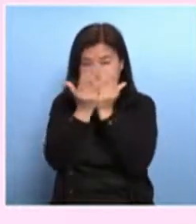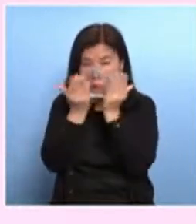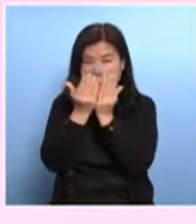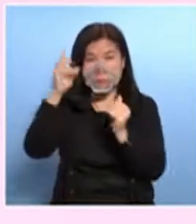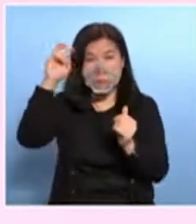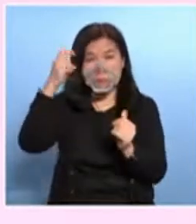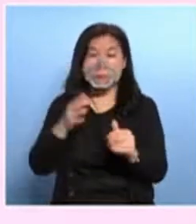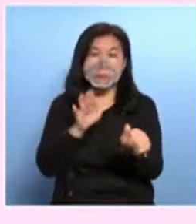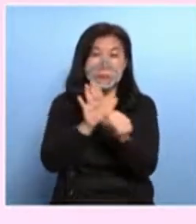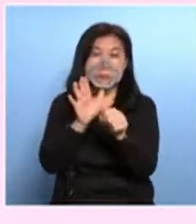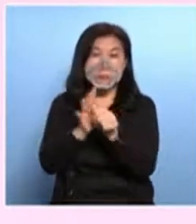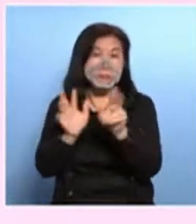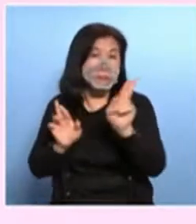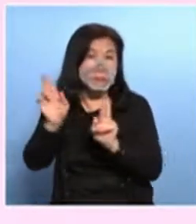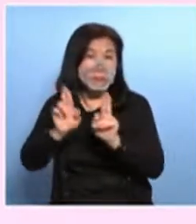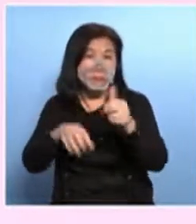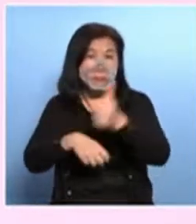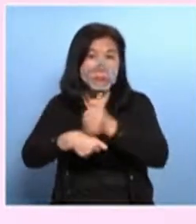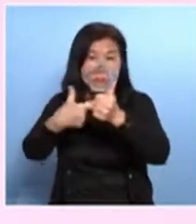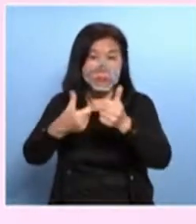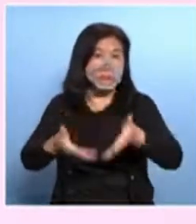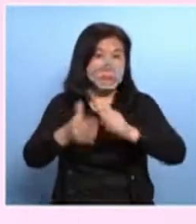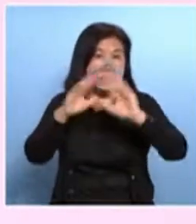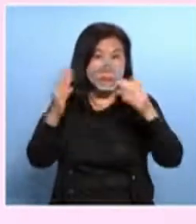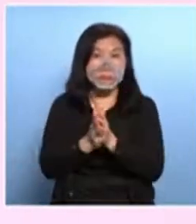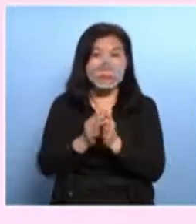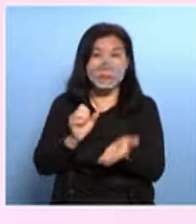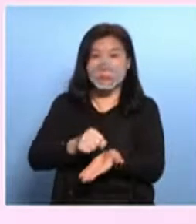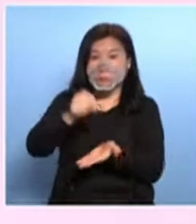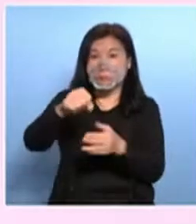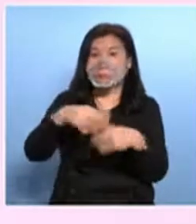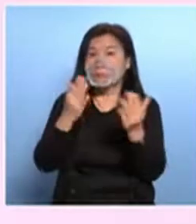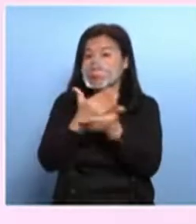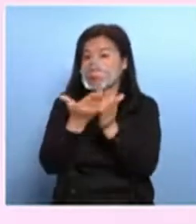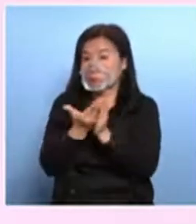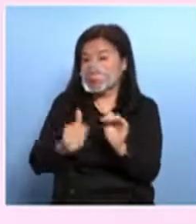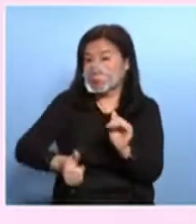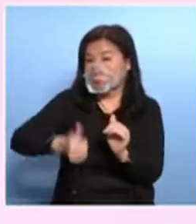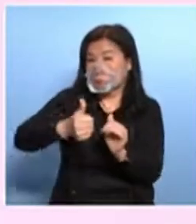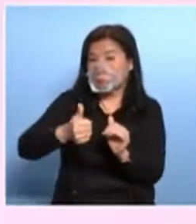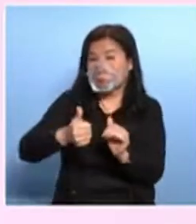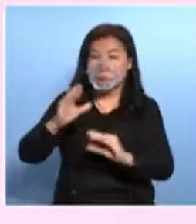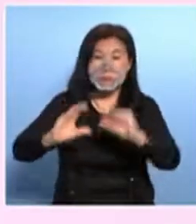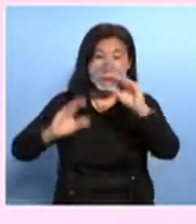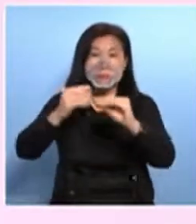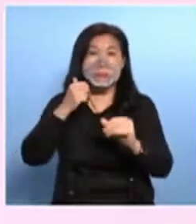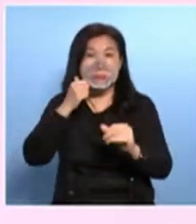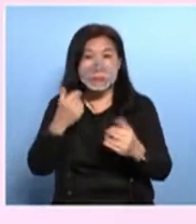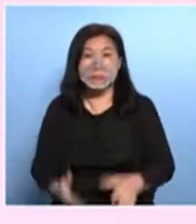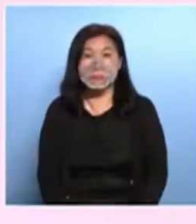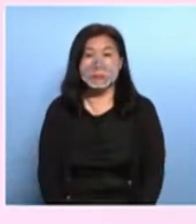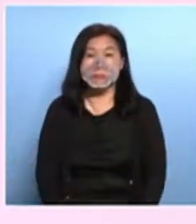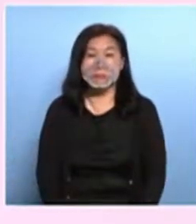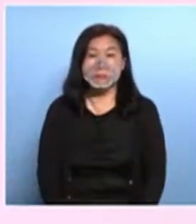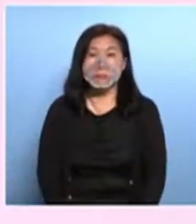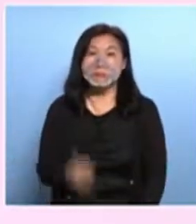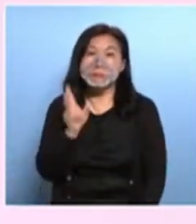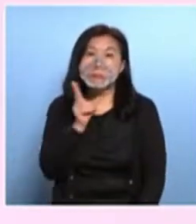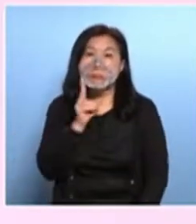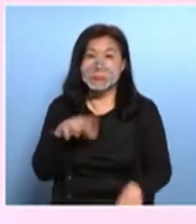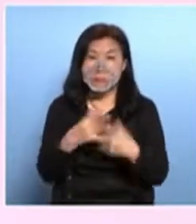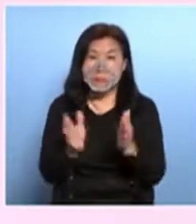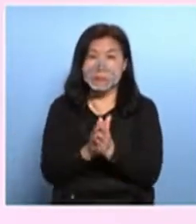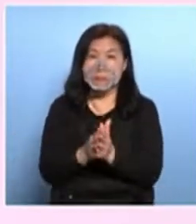buildings and supporting relevant academic research. The Built Heritage Conservation Fund has subsidized many successful revitalization